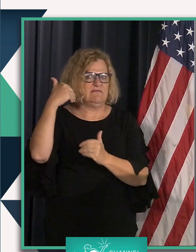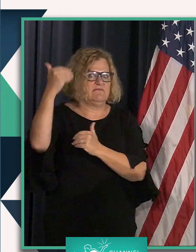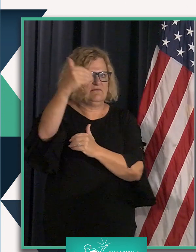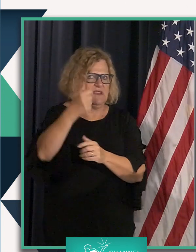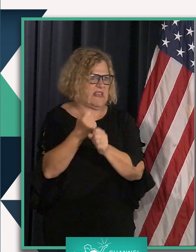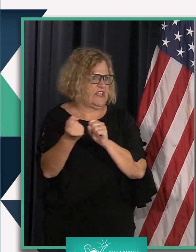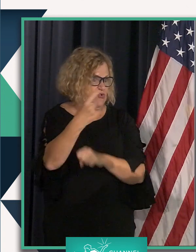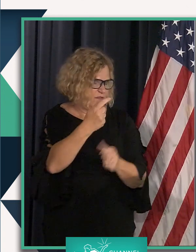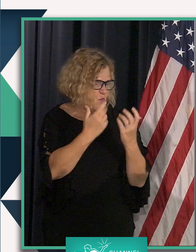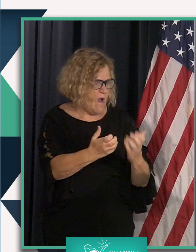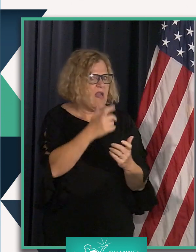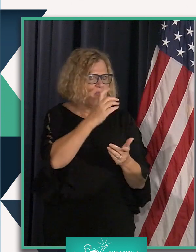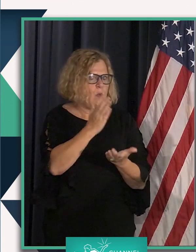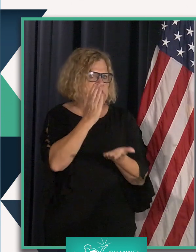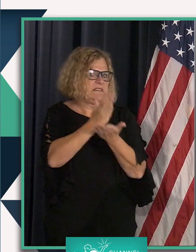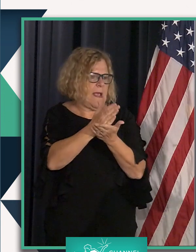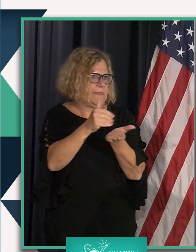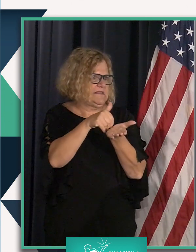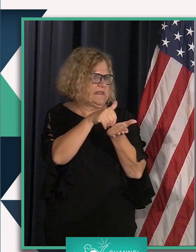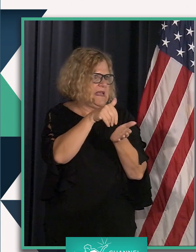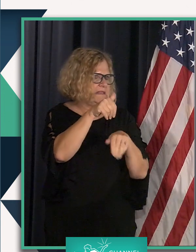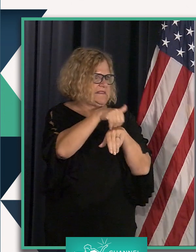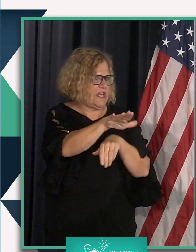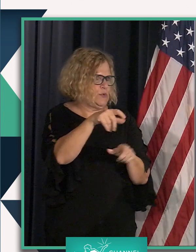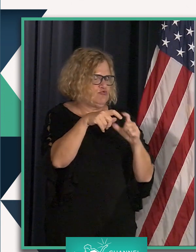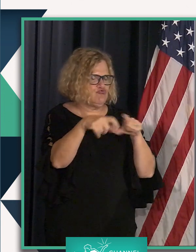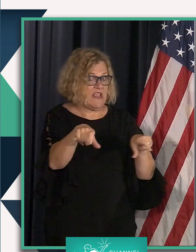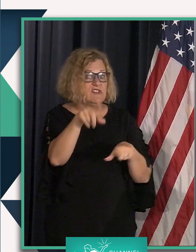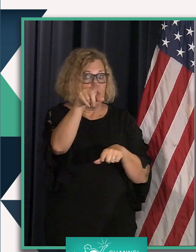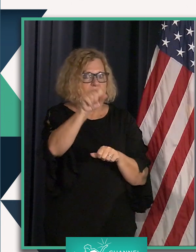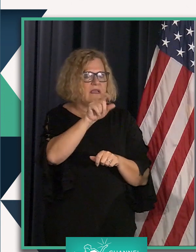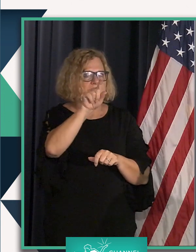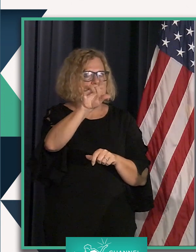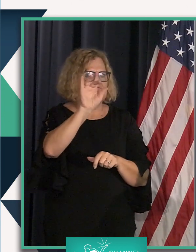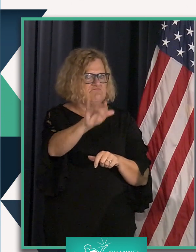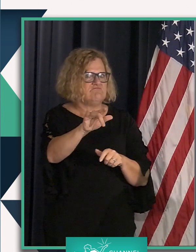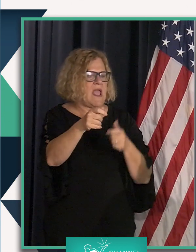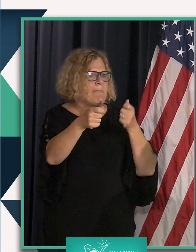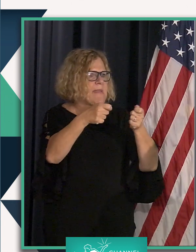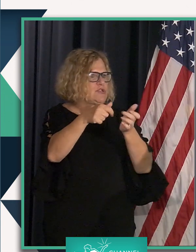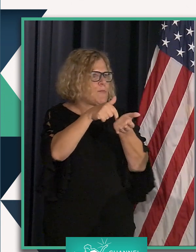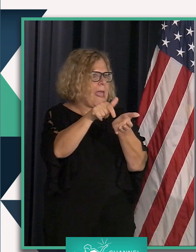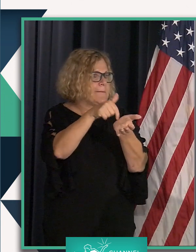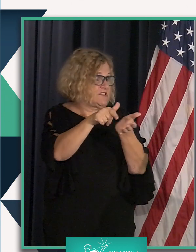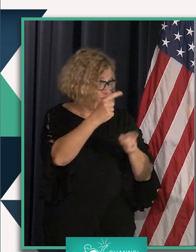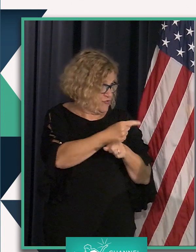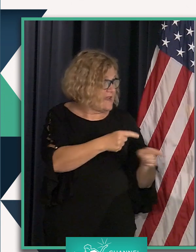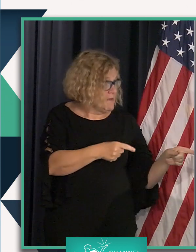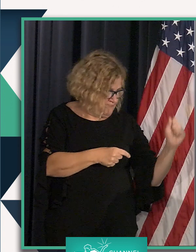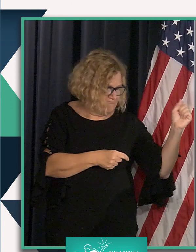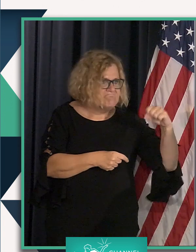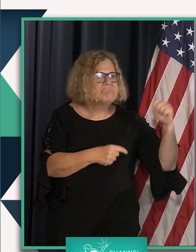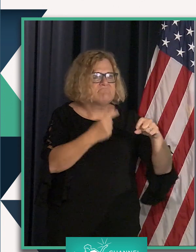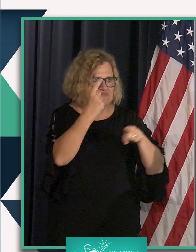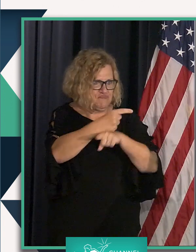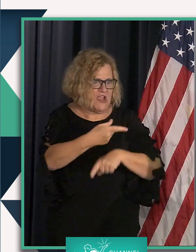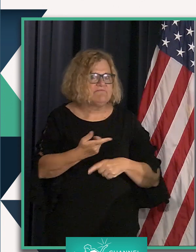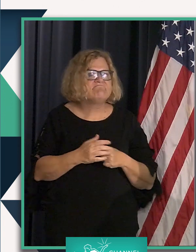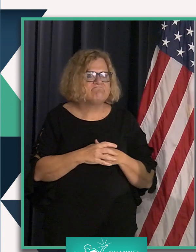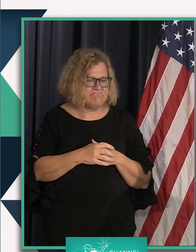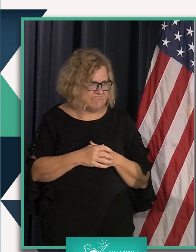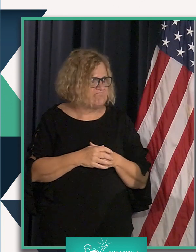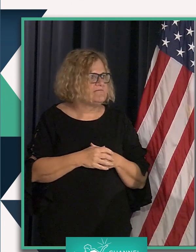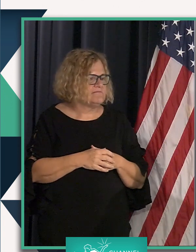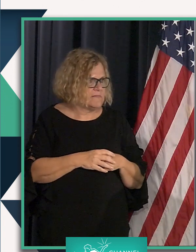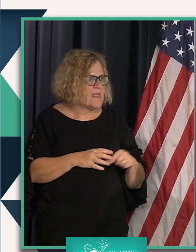year if you want. They'll stop sending you the monthly checks. So you just go hit Manage Payments, right? That's the right way to do That's it? Sounds